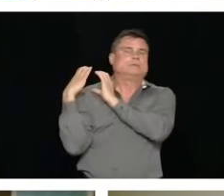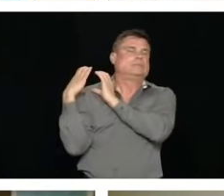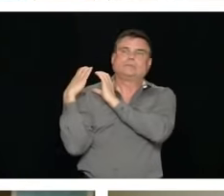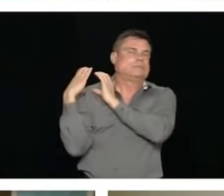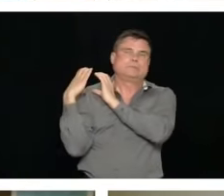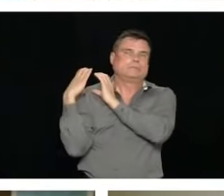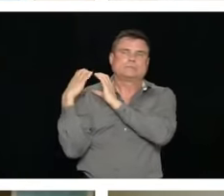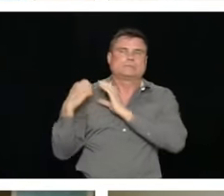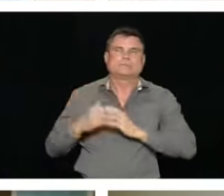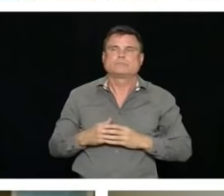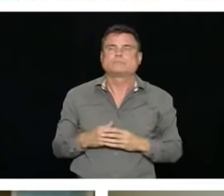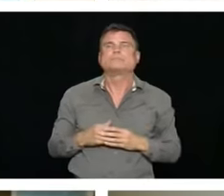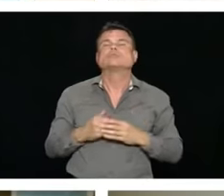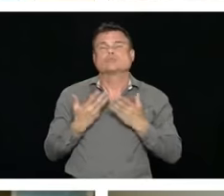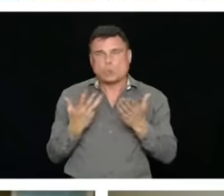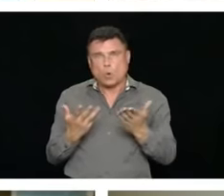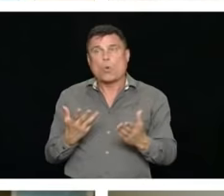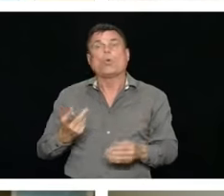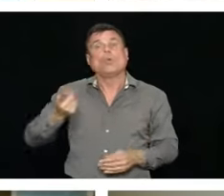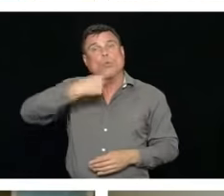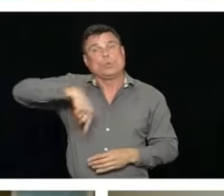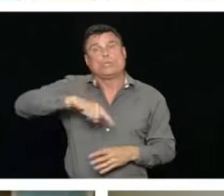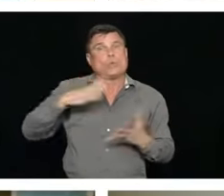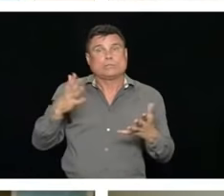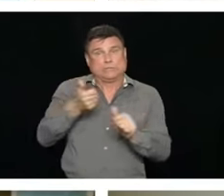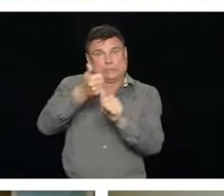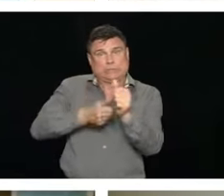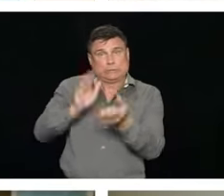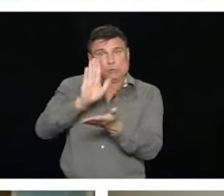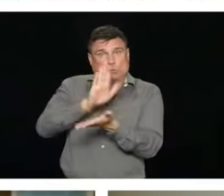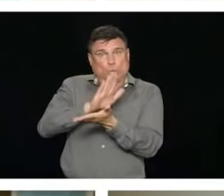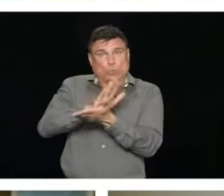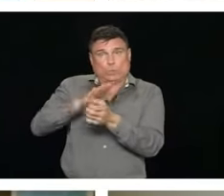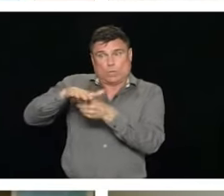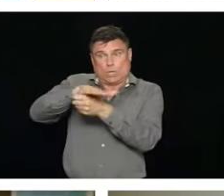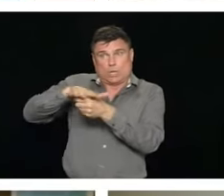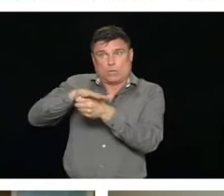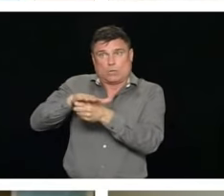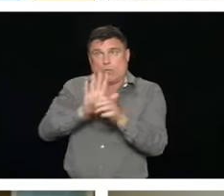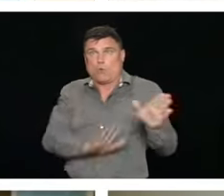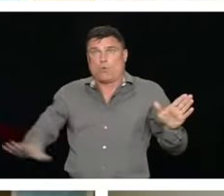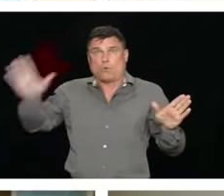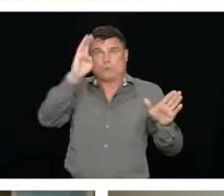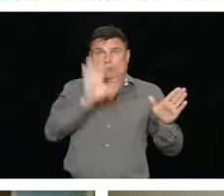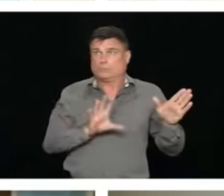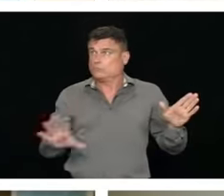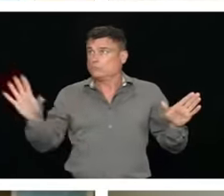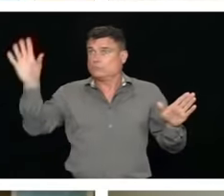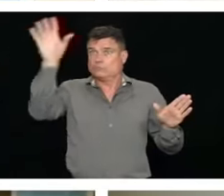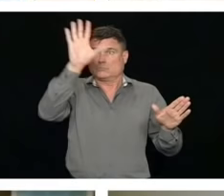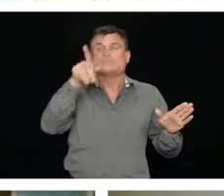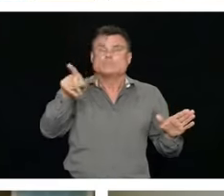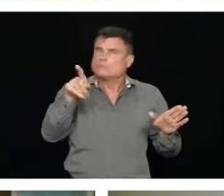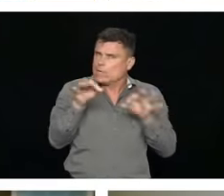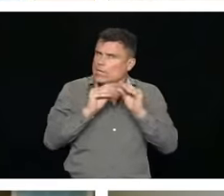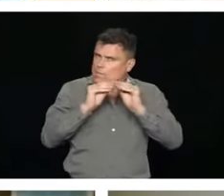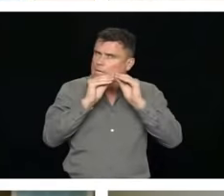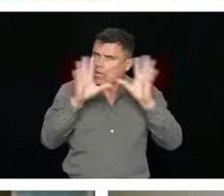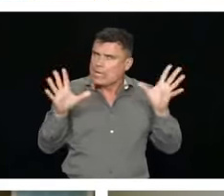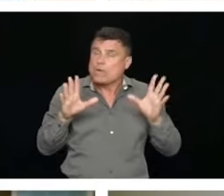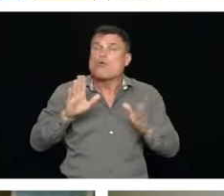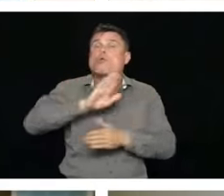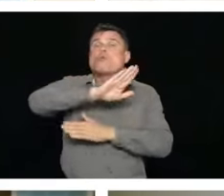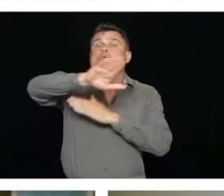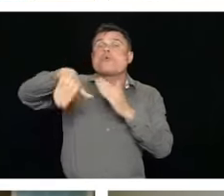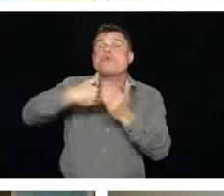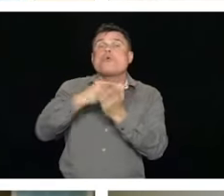to work with teachers on this has been very explicit. All school districts have to work with collaboratively